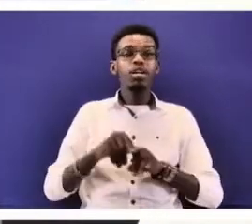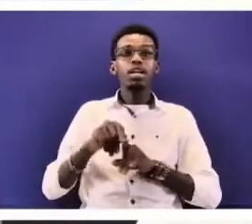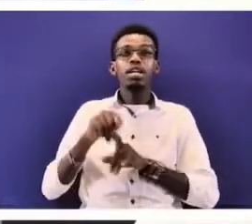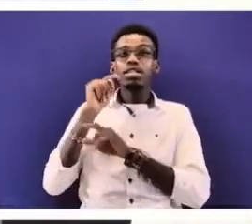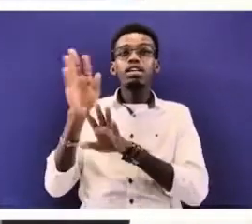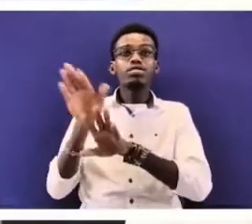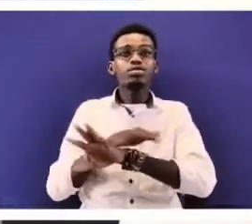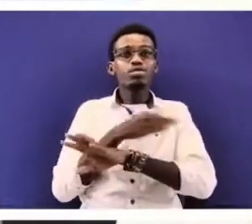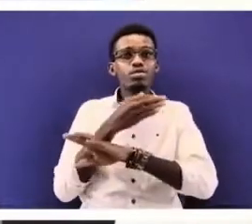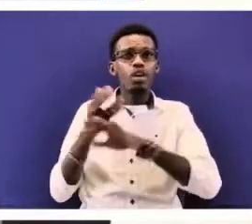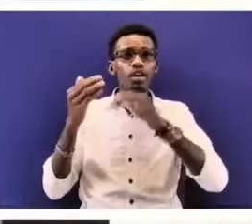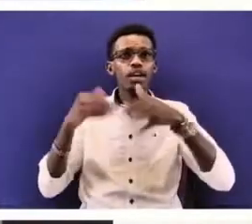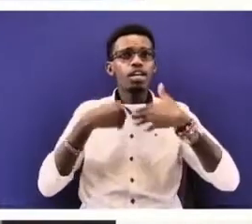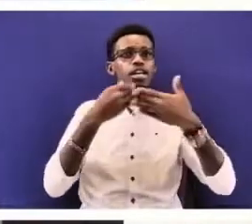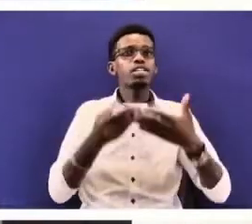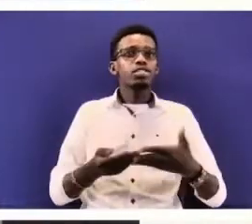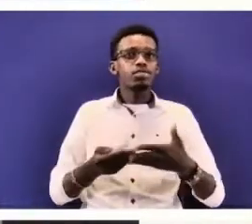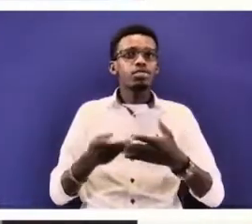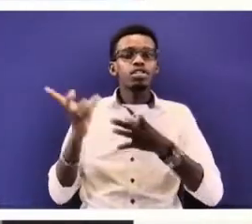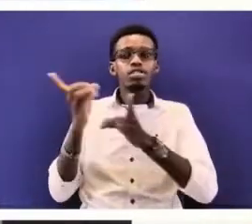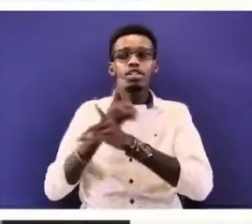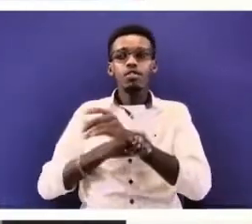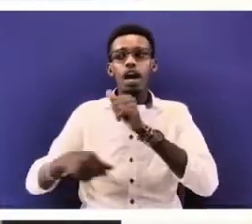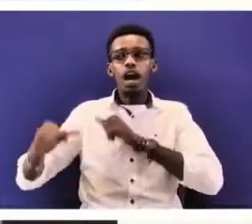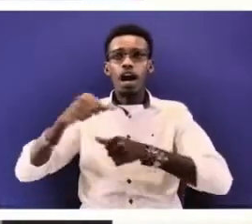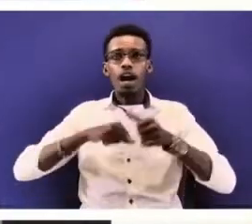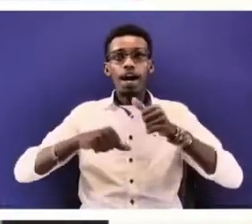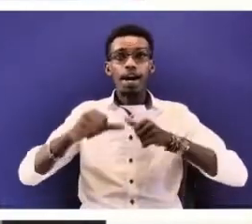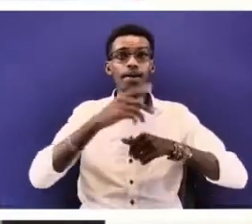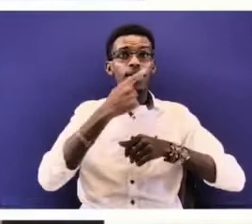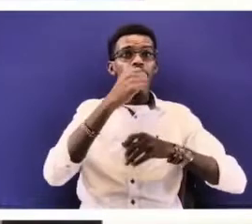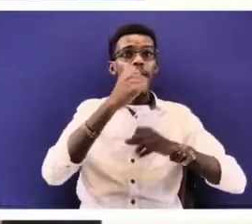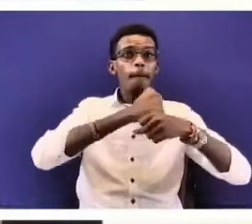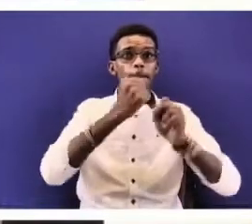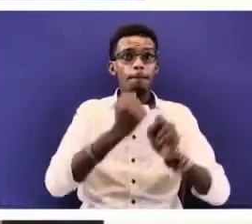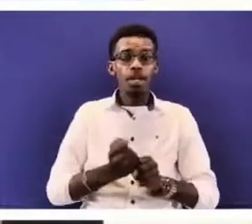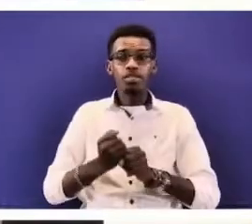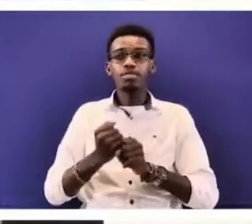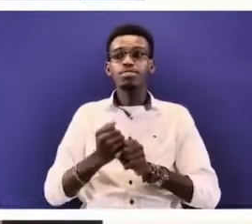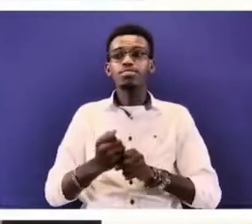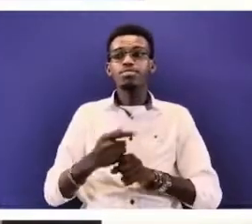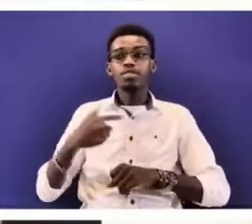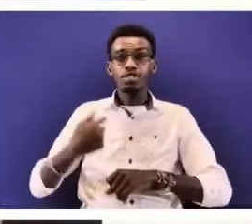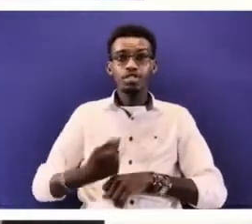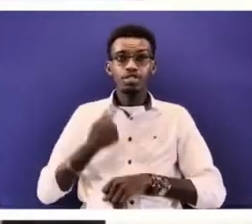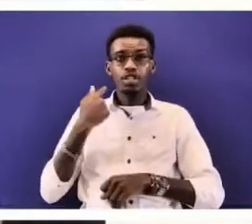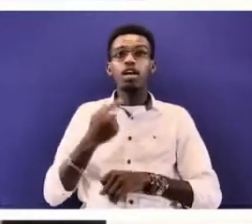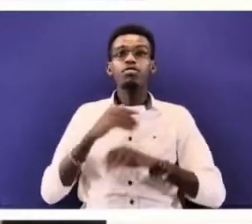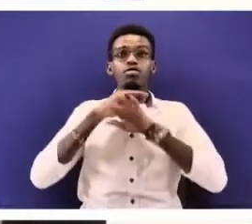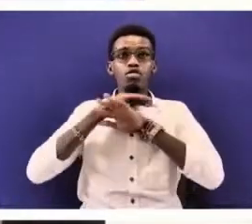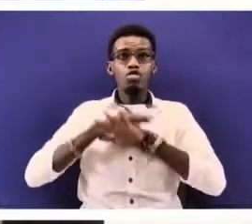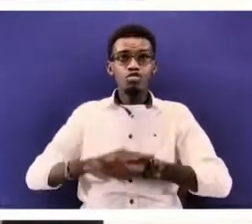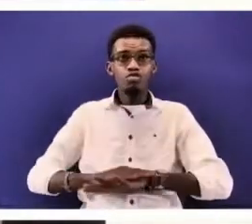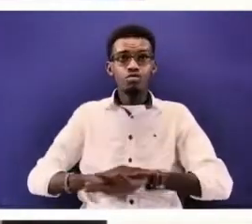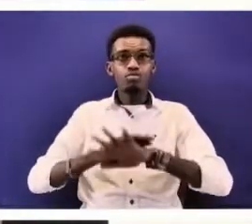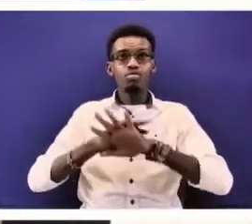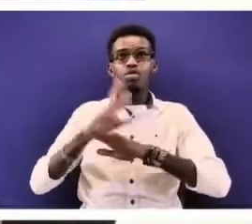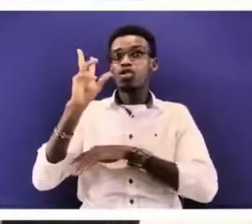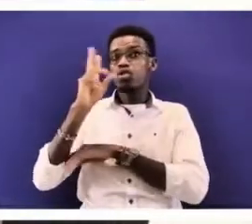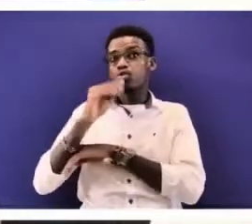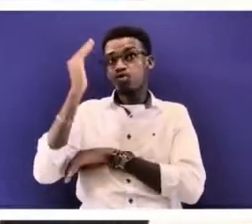Psalms gives us 7 action words: make, serve, come,